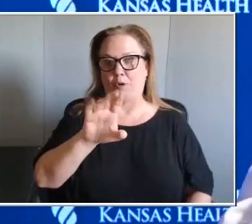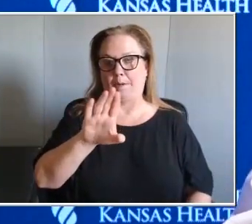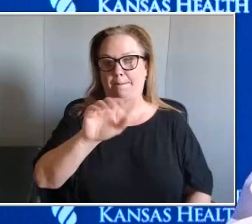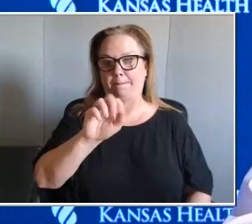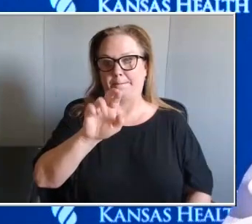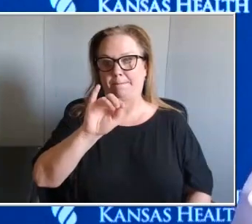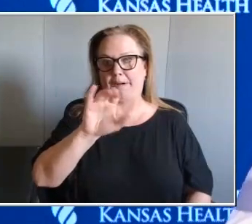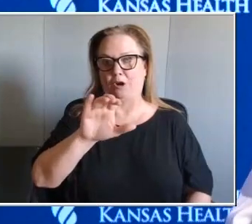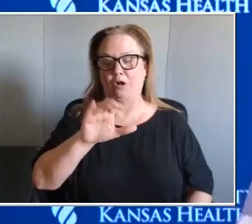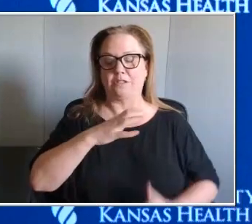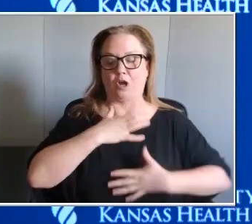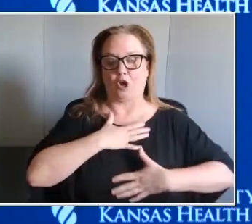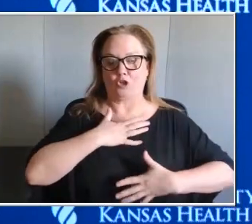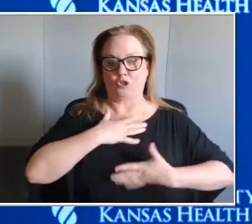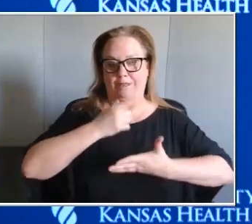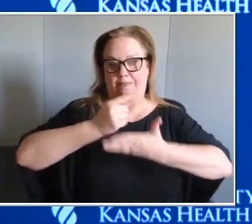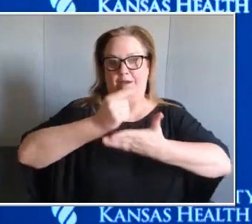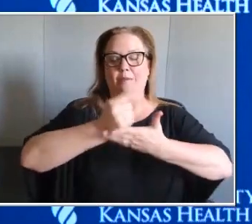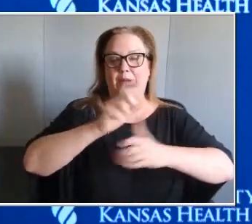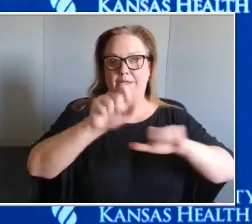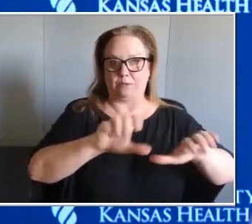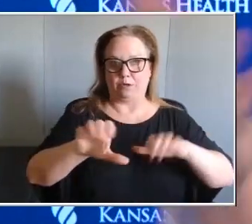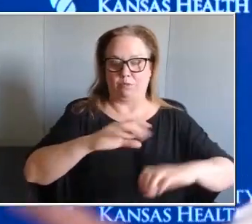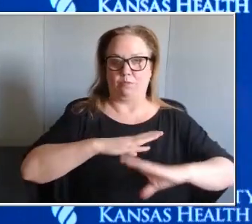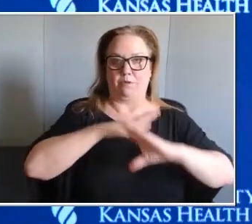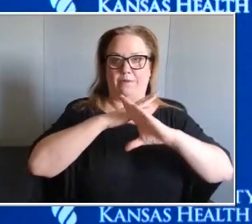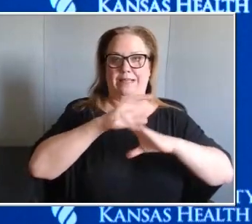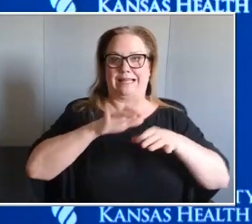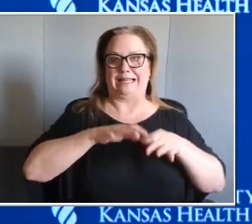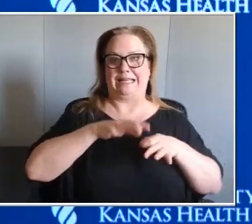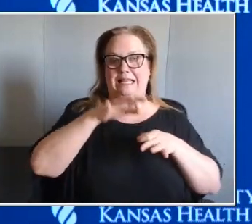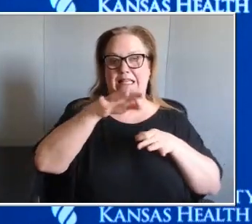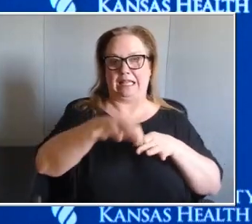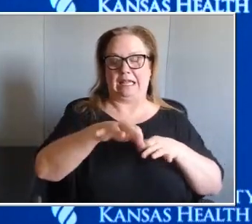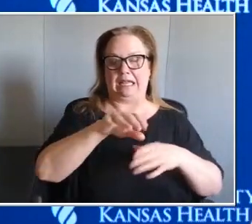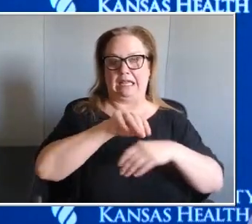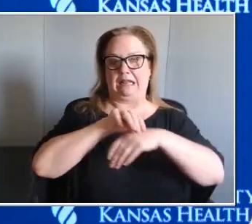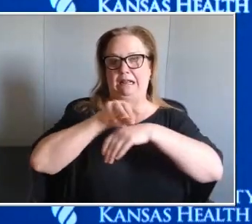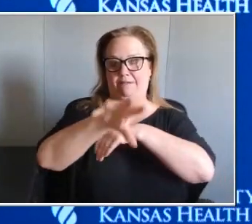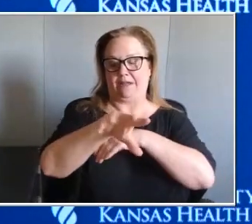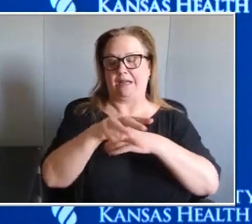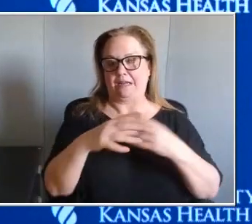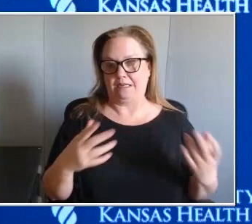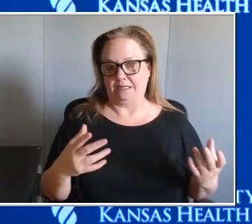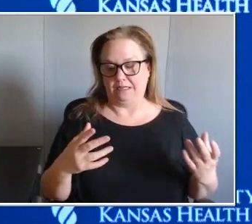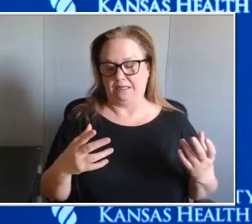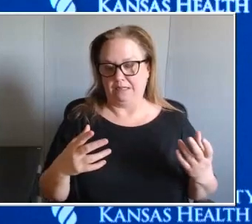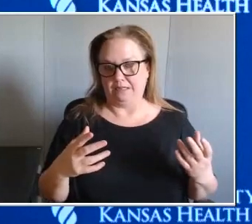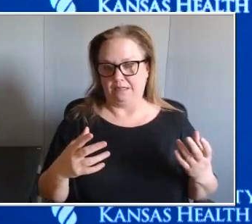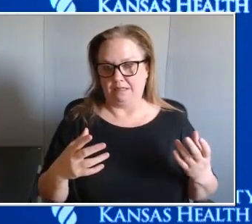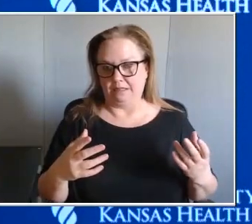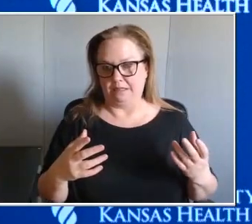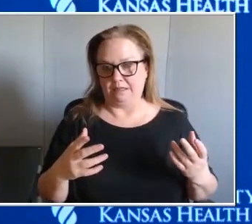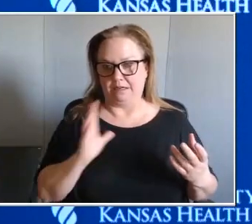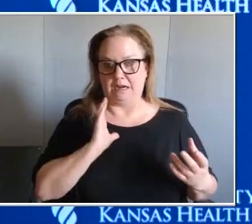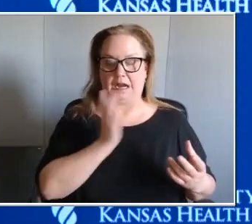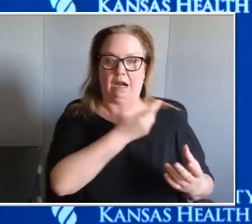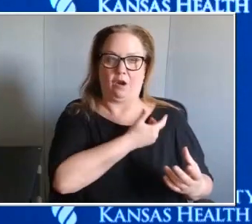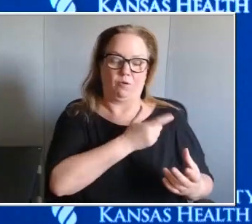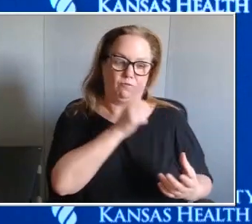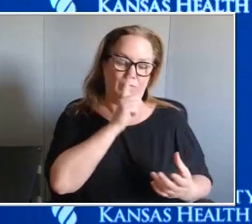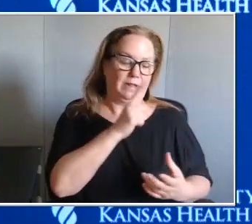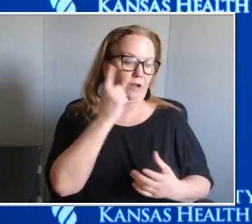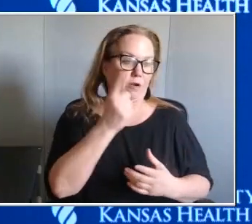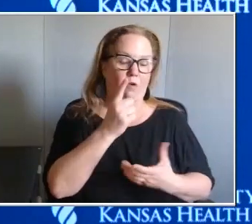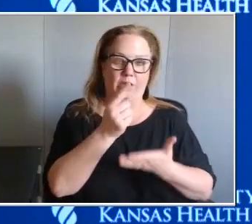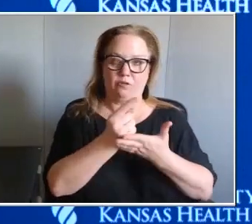is. That's why we do it, is to prevent that delayed effects. And it's our really our only